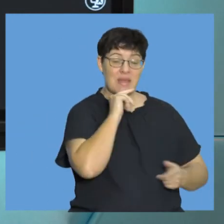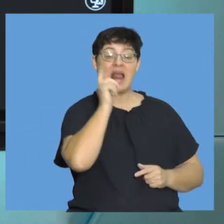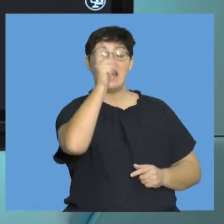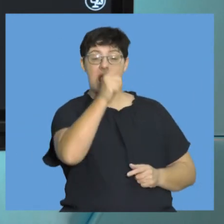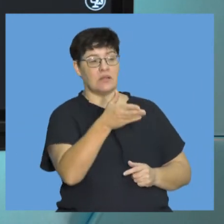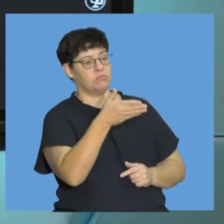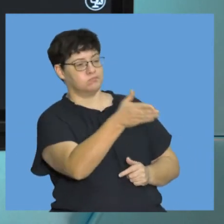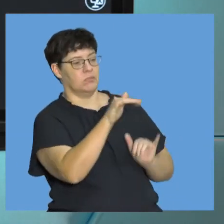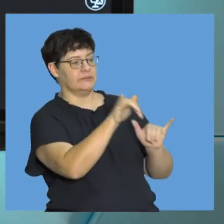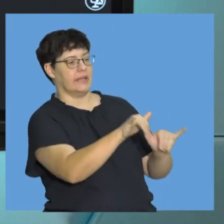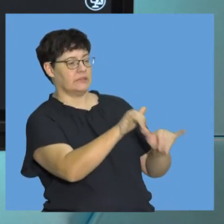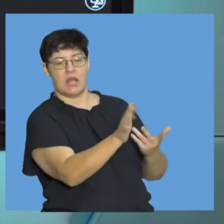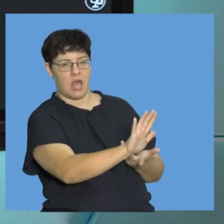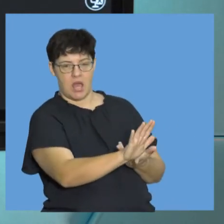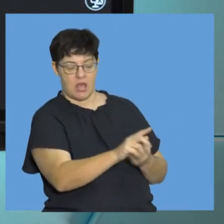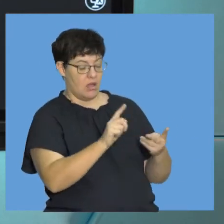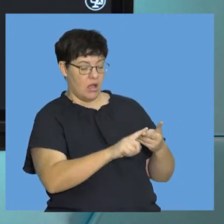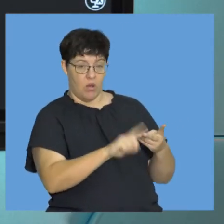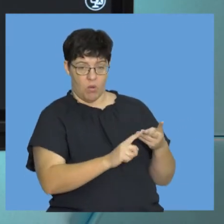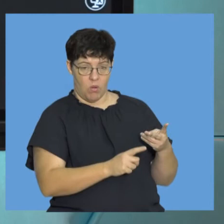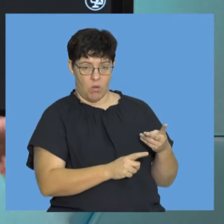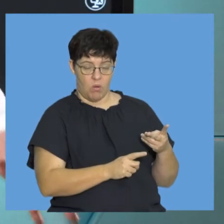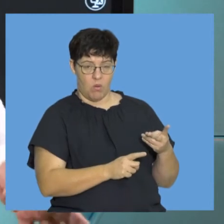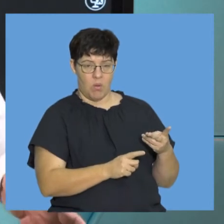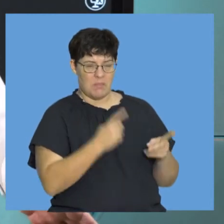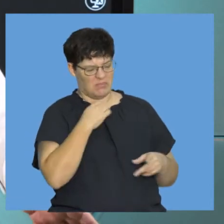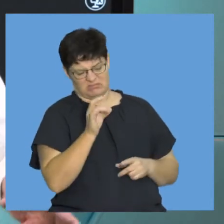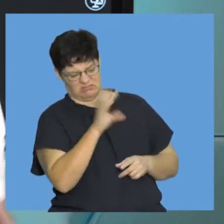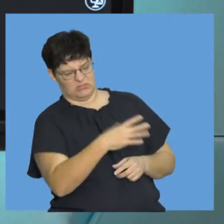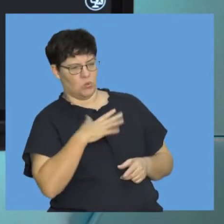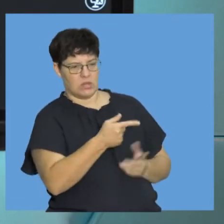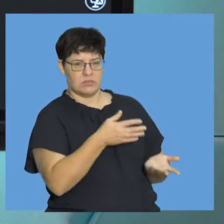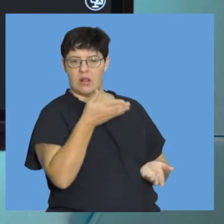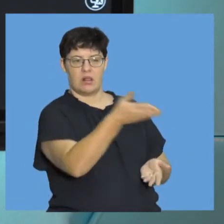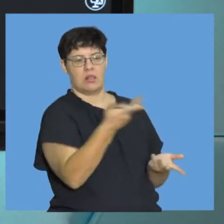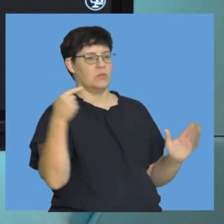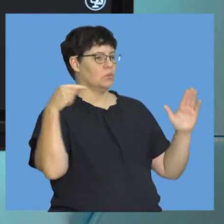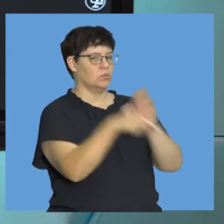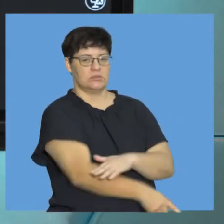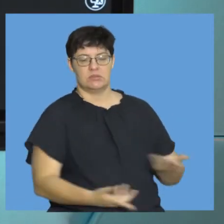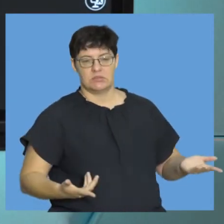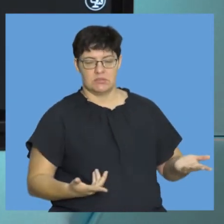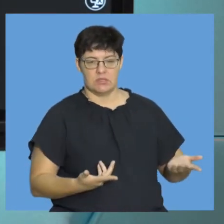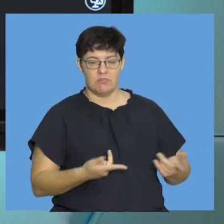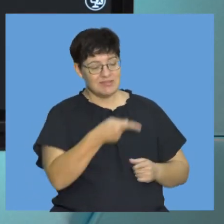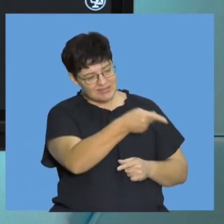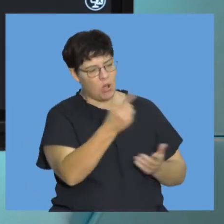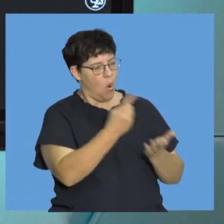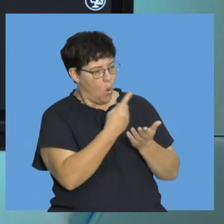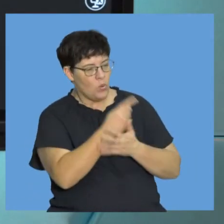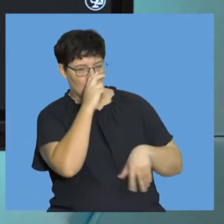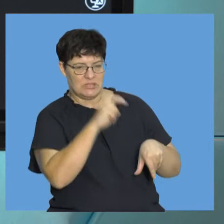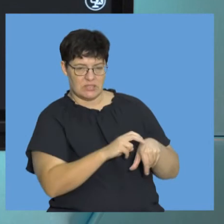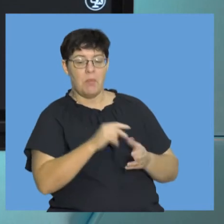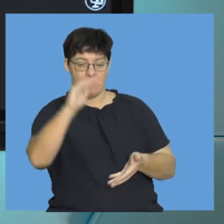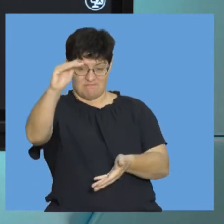obsolete or is not merchandise that will go out of fashion, it's something that there will always be a need for. Yes,